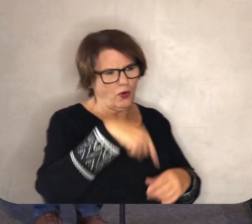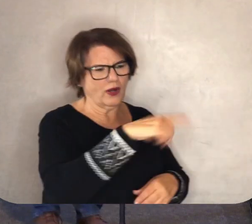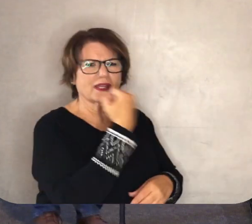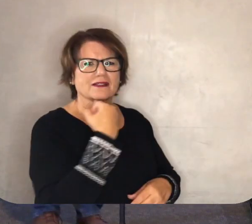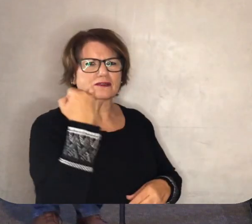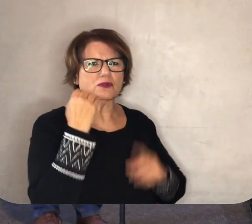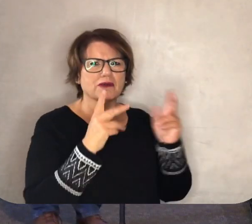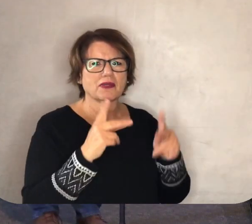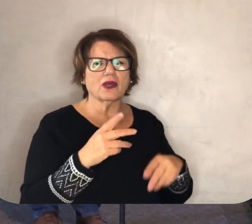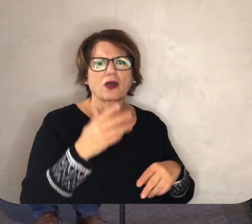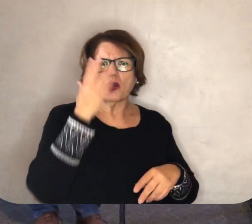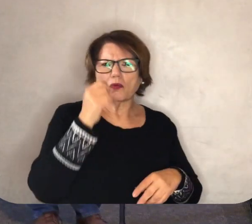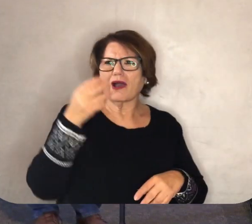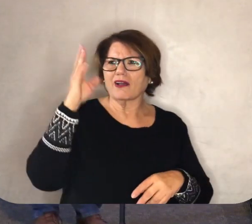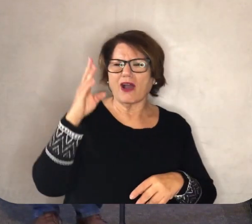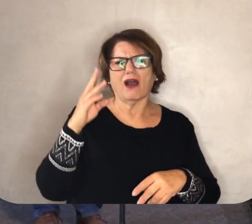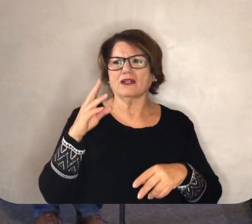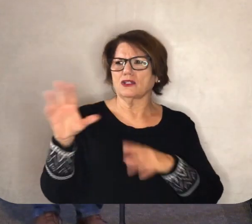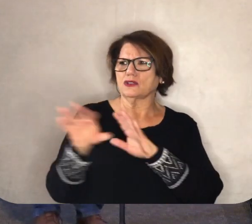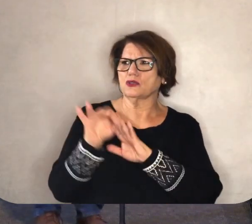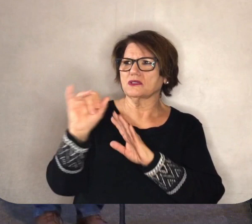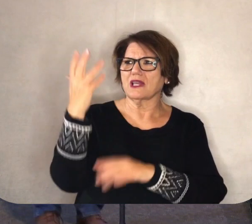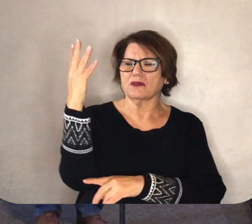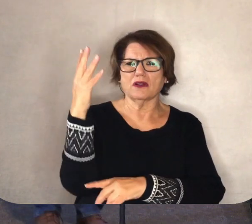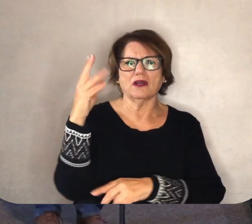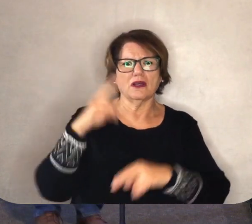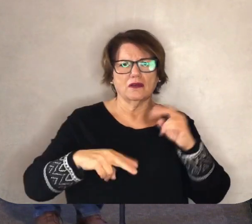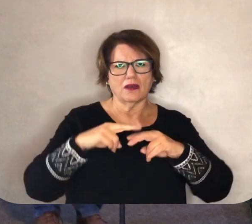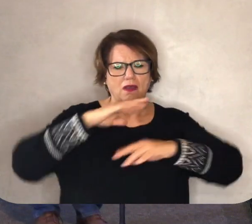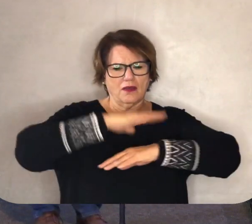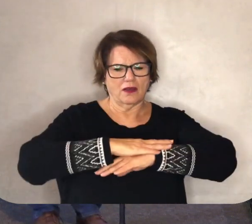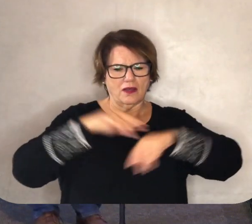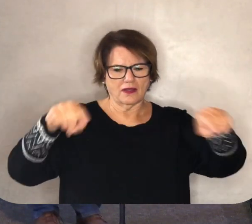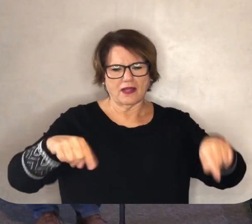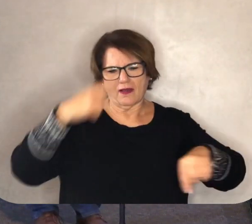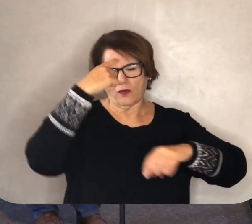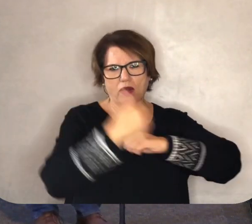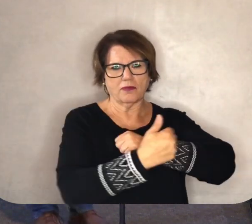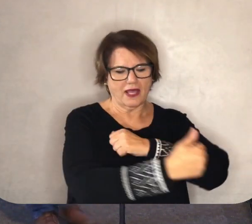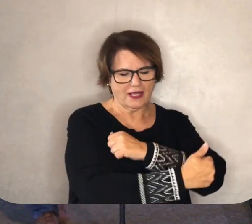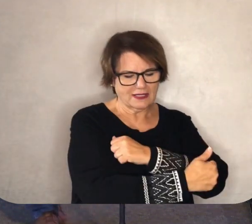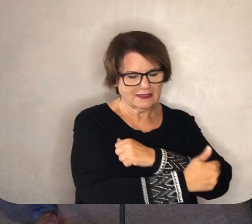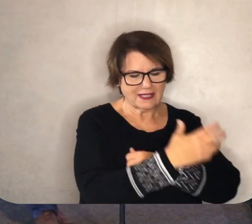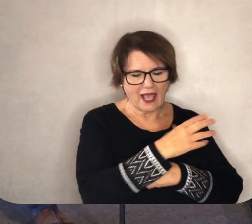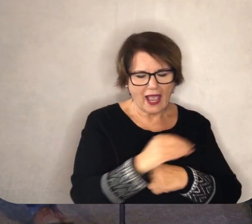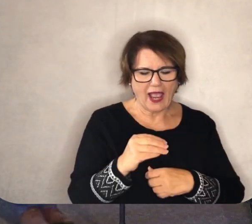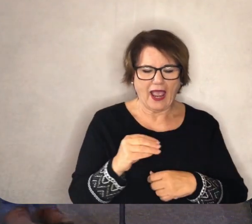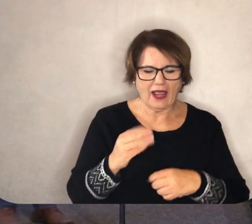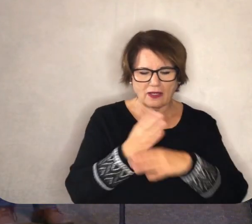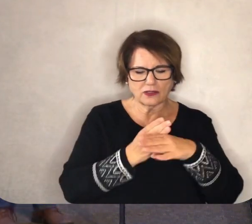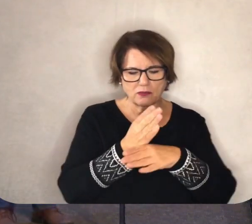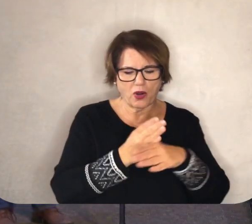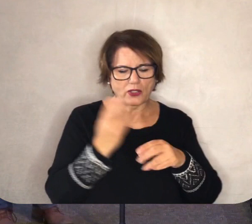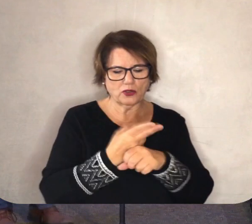God also choose acacia for the building of the table for the bread of the Passover and the long boards to be used in the construction of